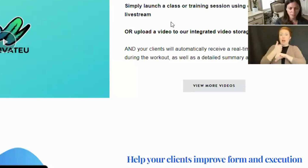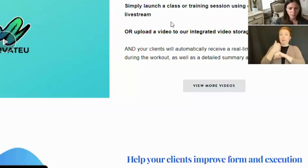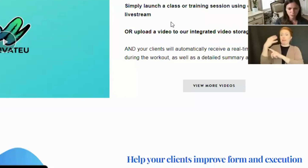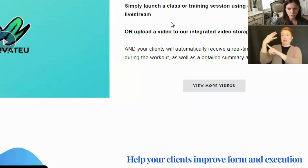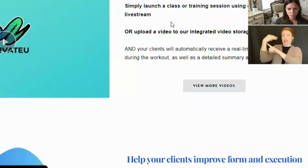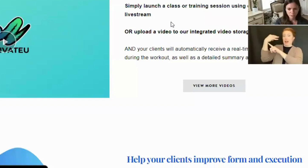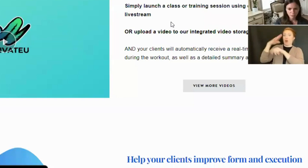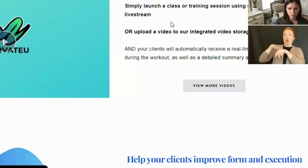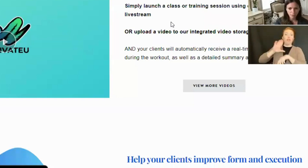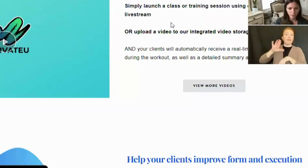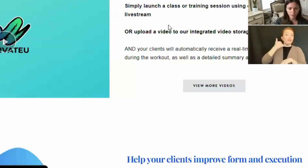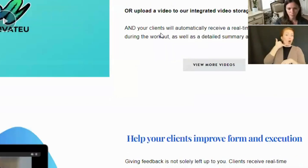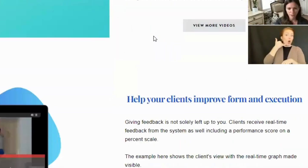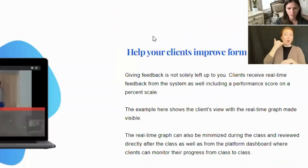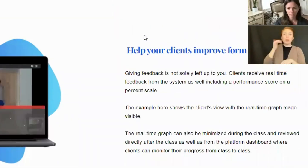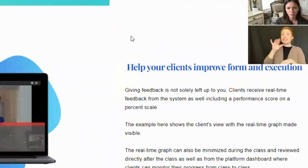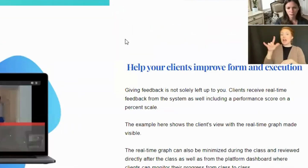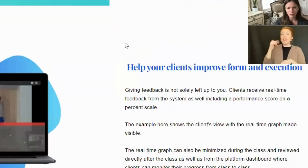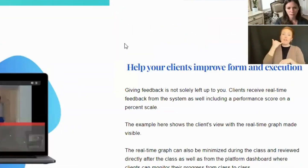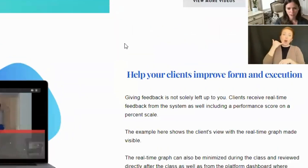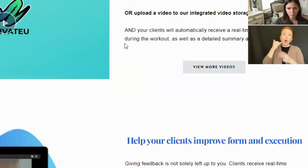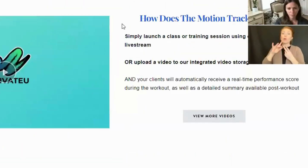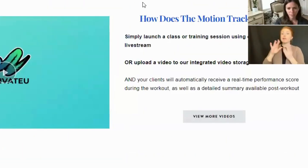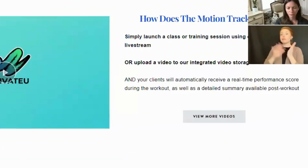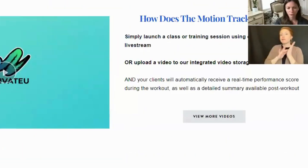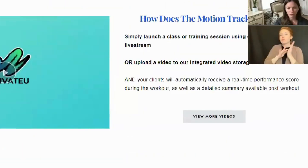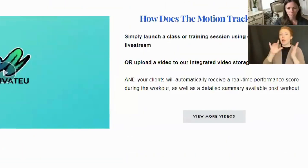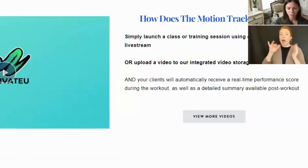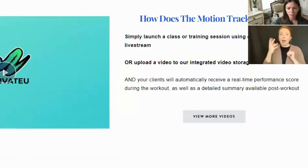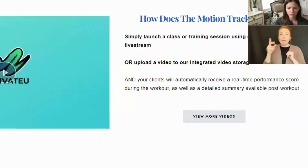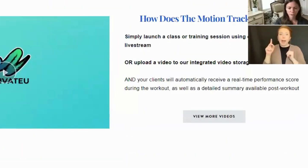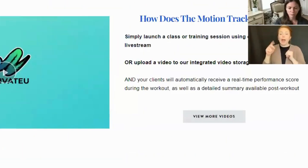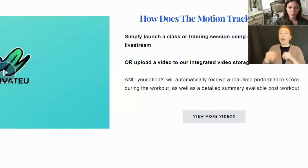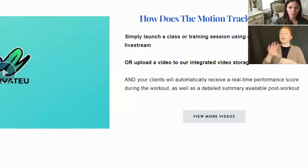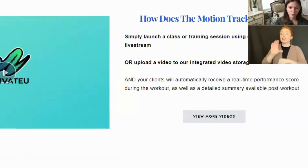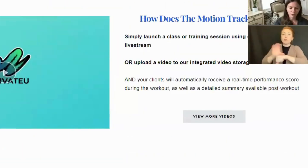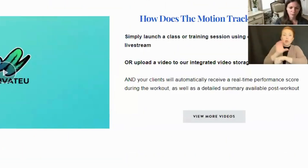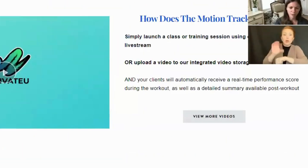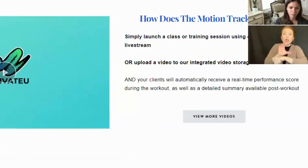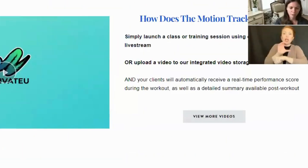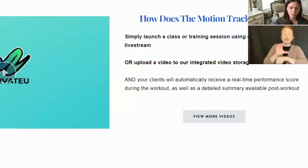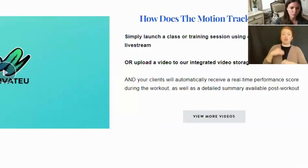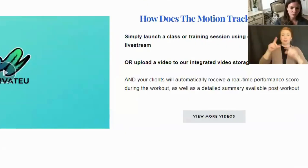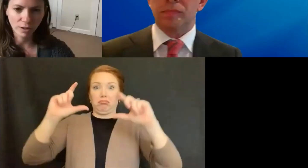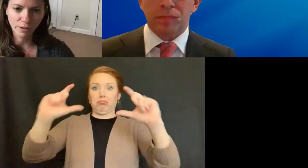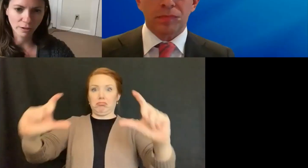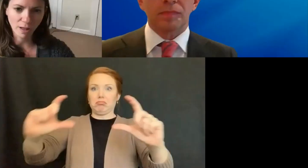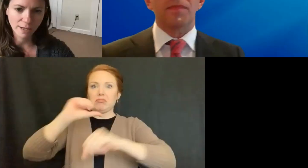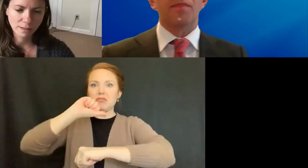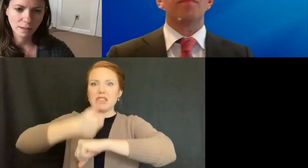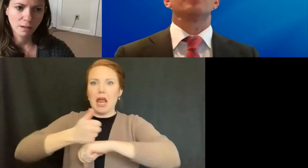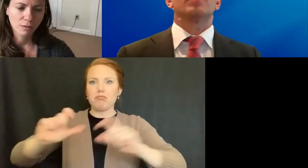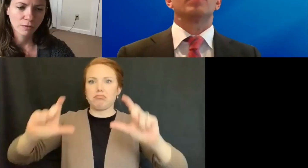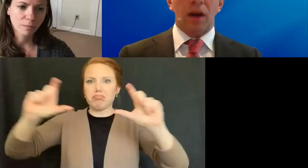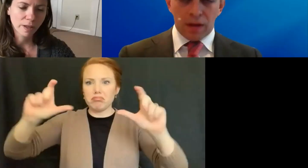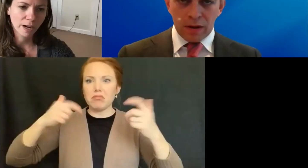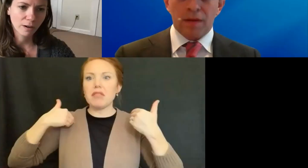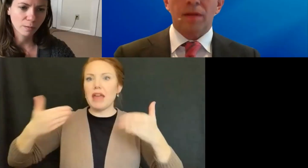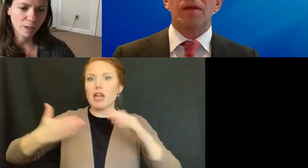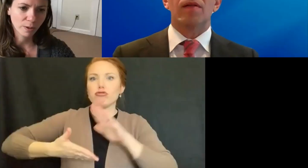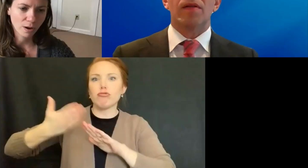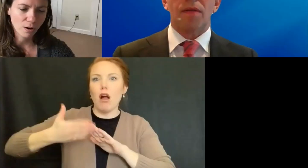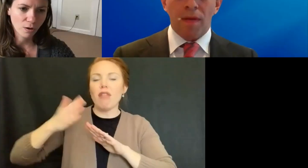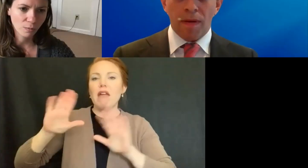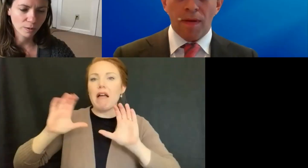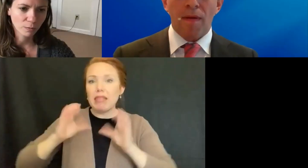They basically just need a cell phone, an iPad, a tablet, or a computer. They just put it in front of them and run their class. From there,